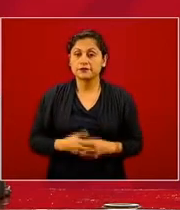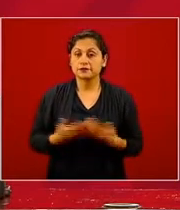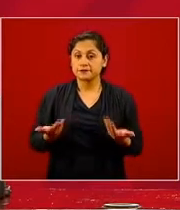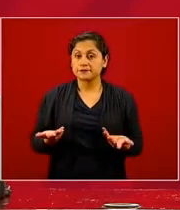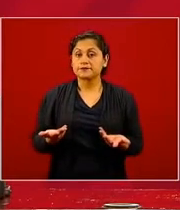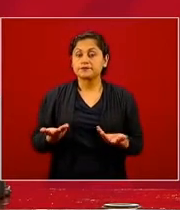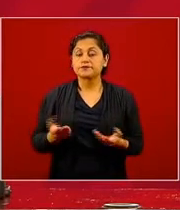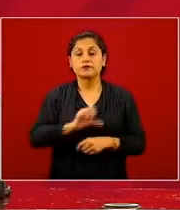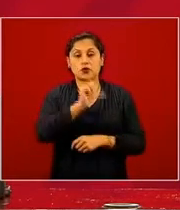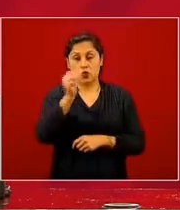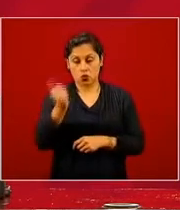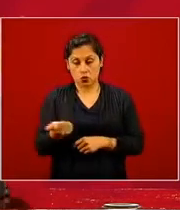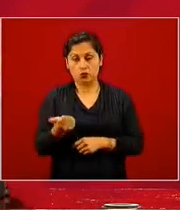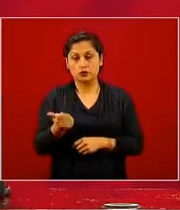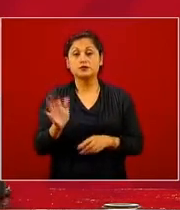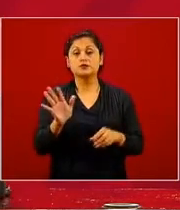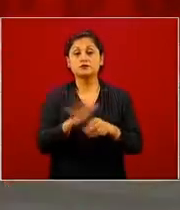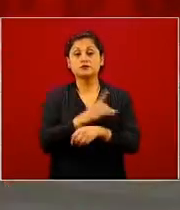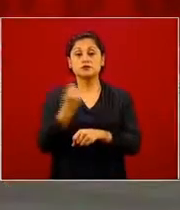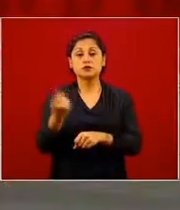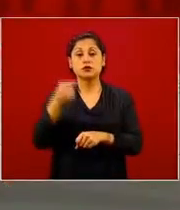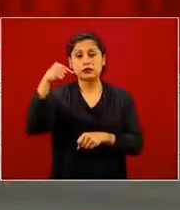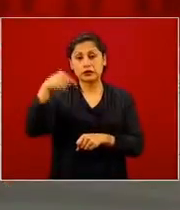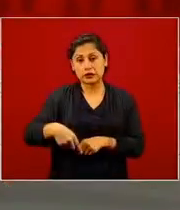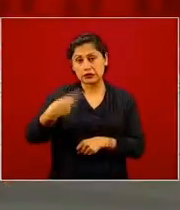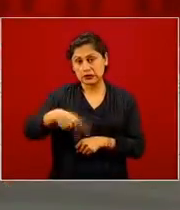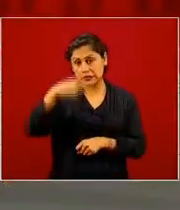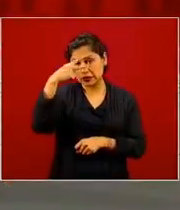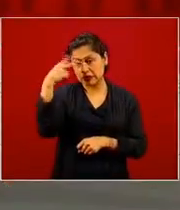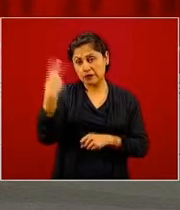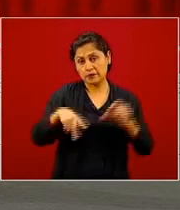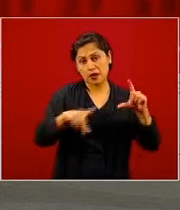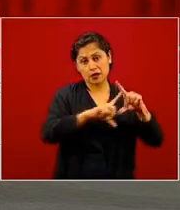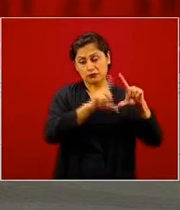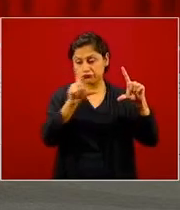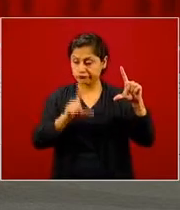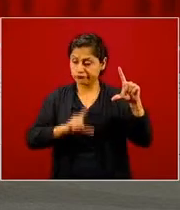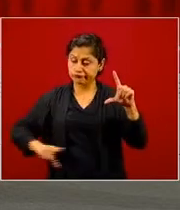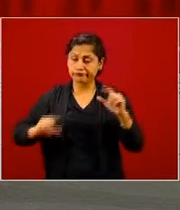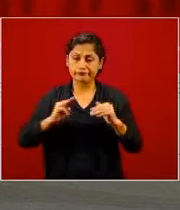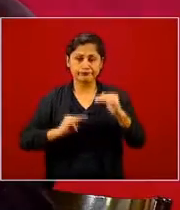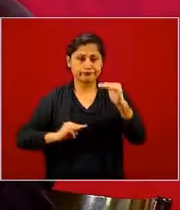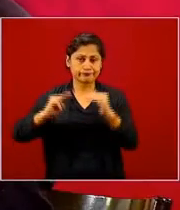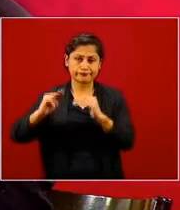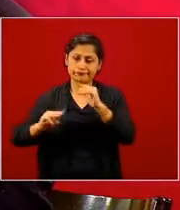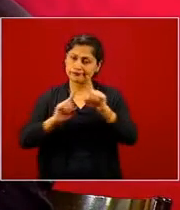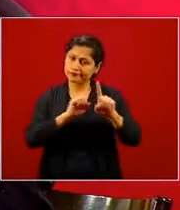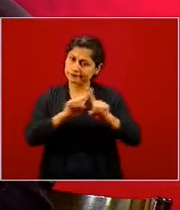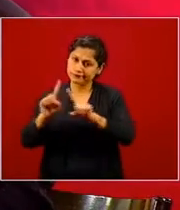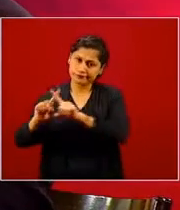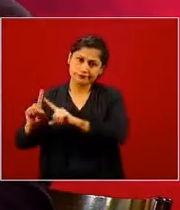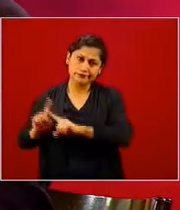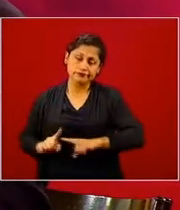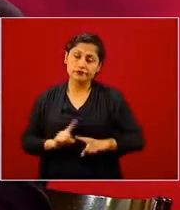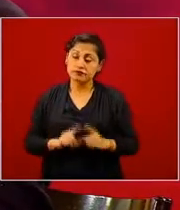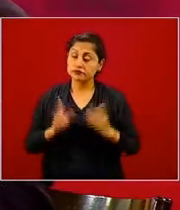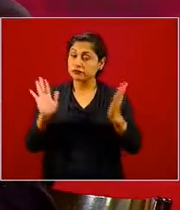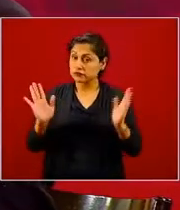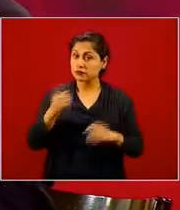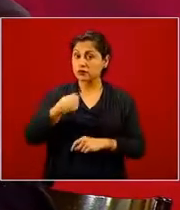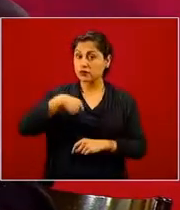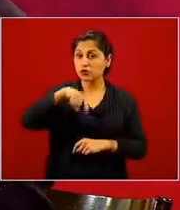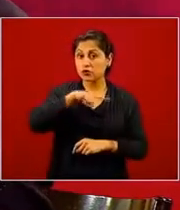we have explained so far that in Mexico, because of some social characteristic and economic characteristics in Mexico,